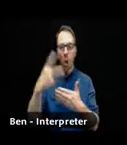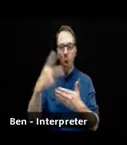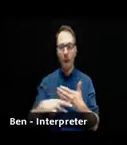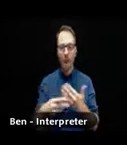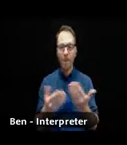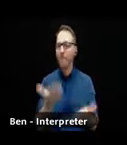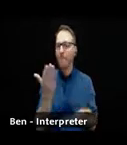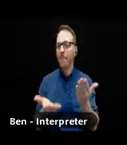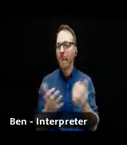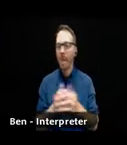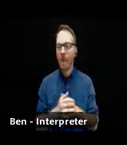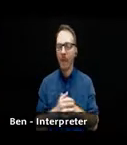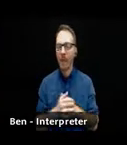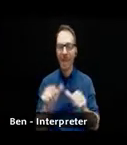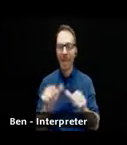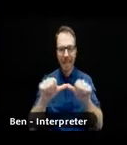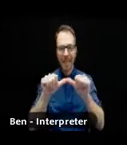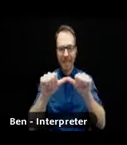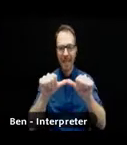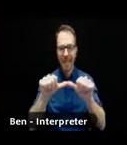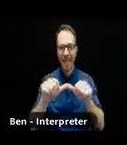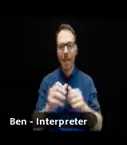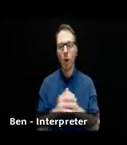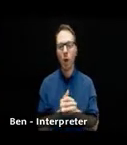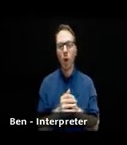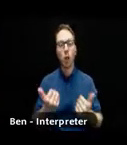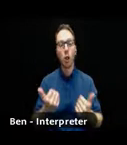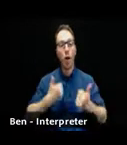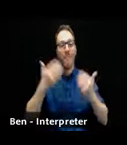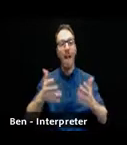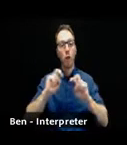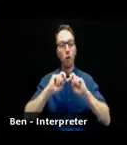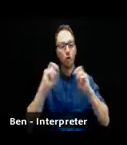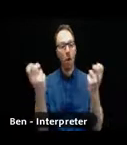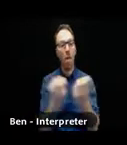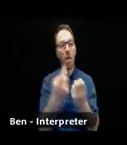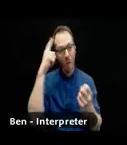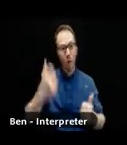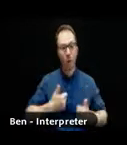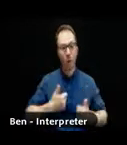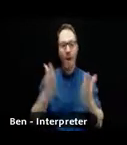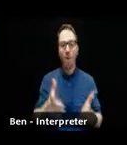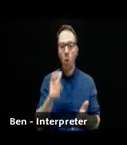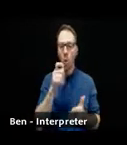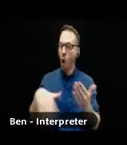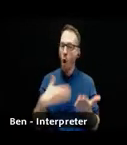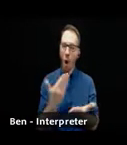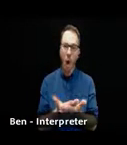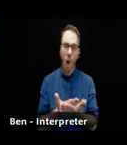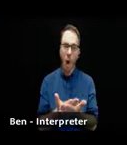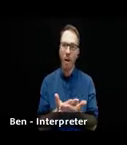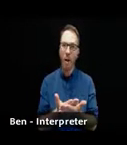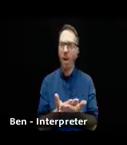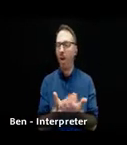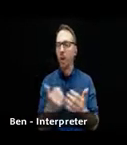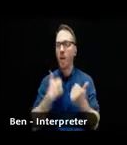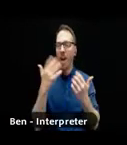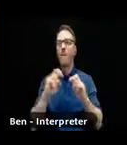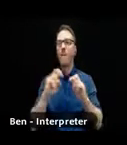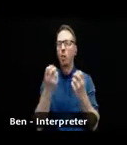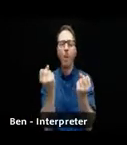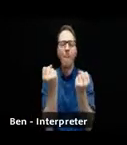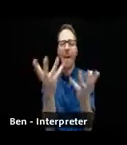it's continued survivor circles for the survivors who are all in this with, you know, there's so many